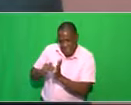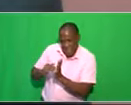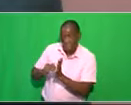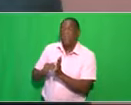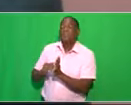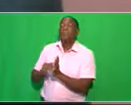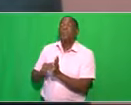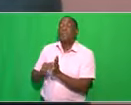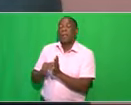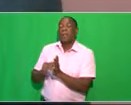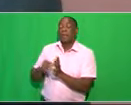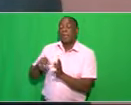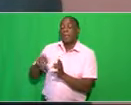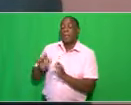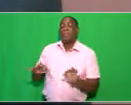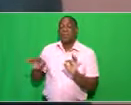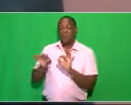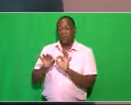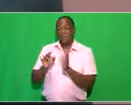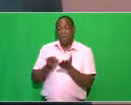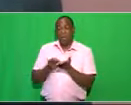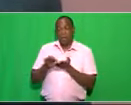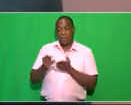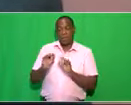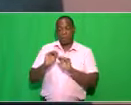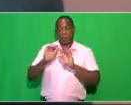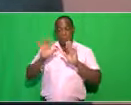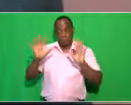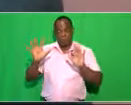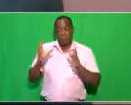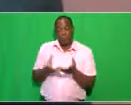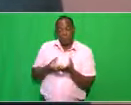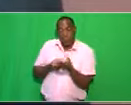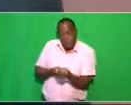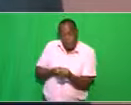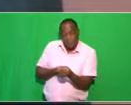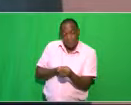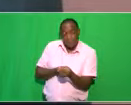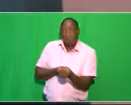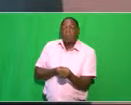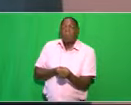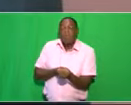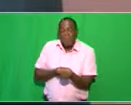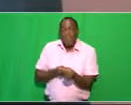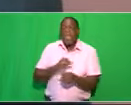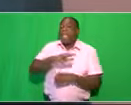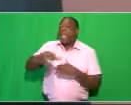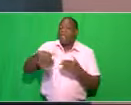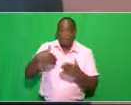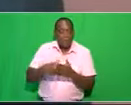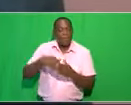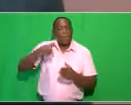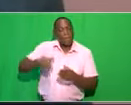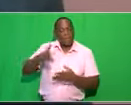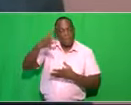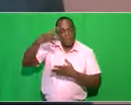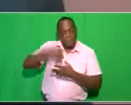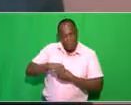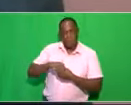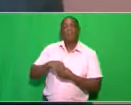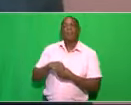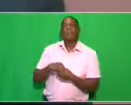with transparency, in good faith, and getting everybody on board. But I think